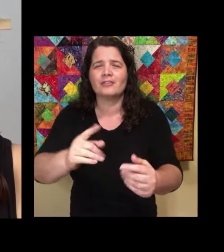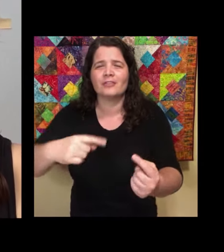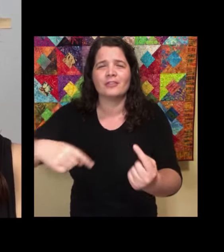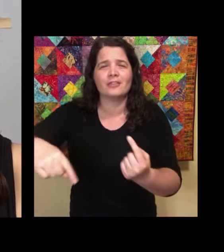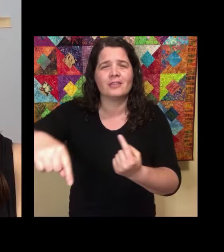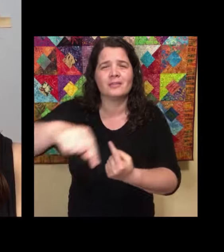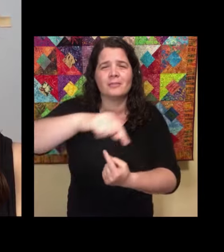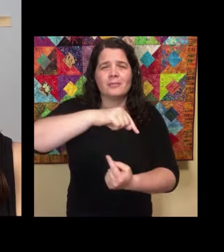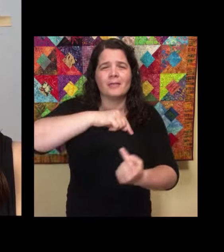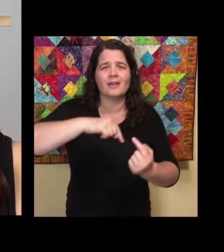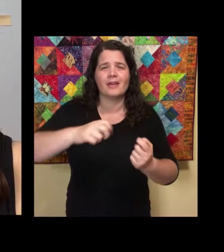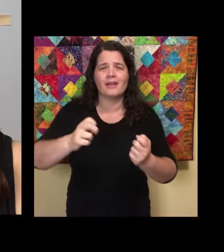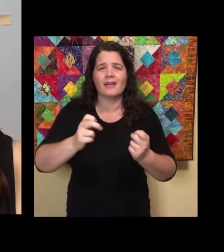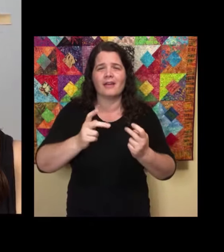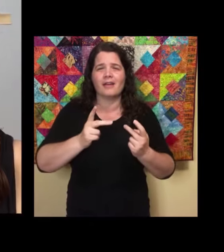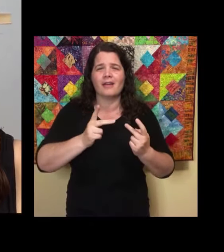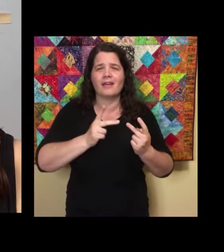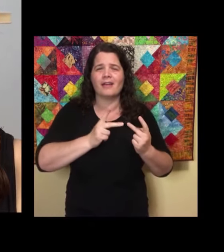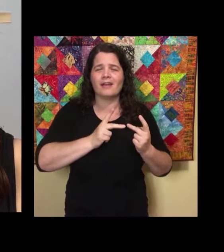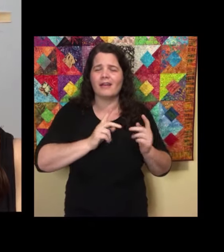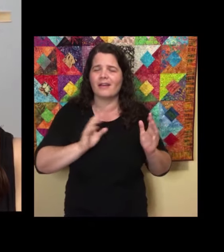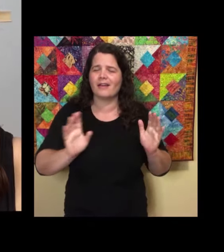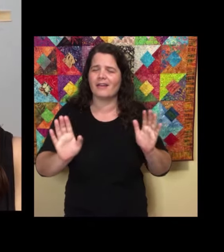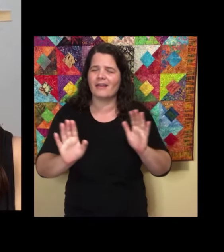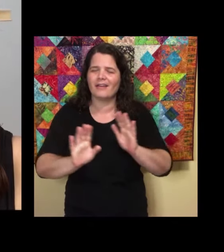Never turning